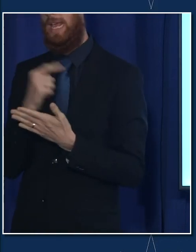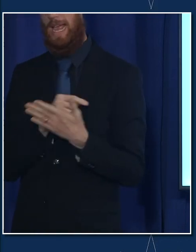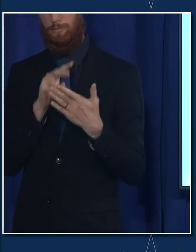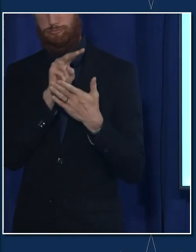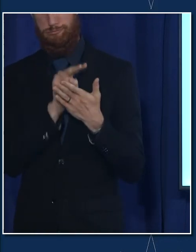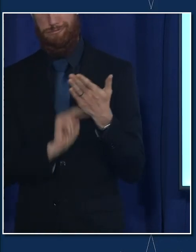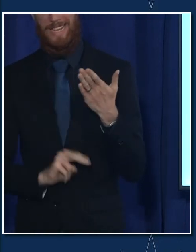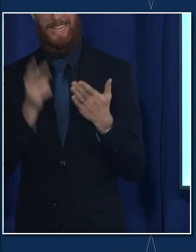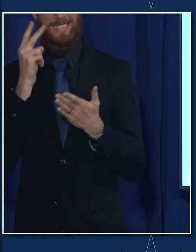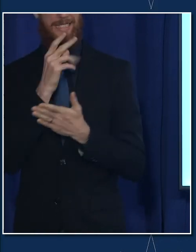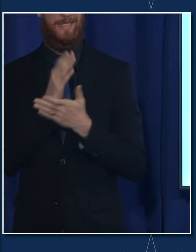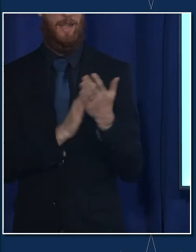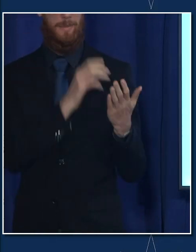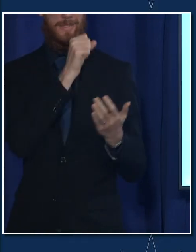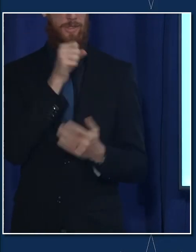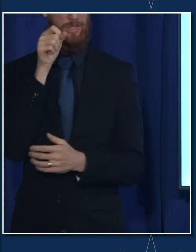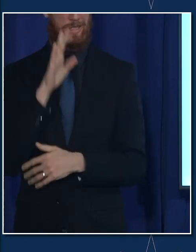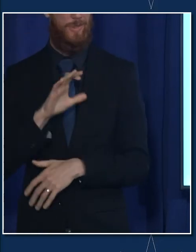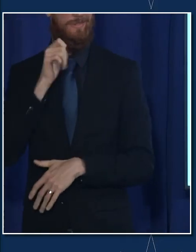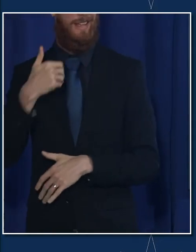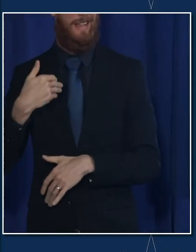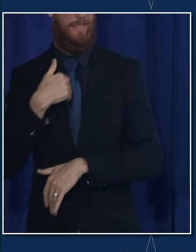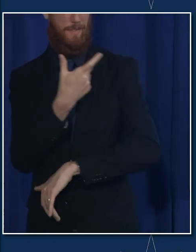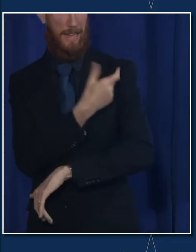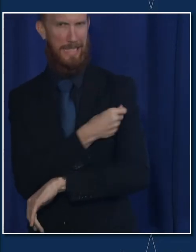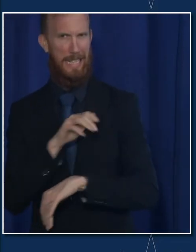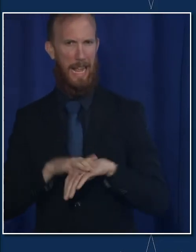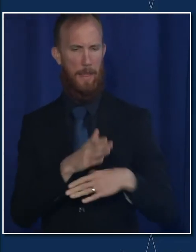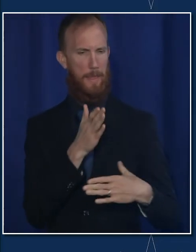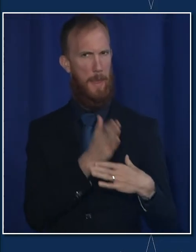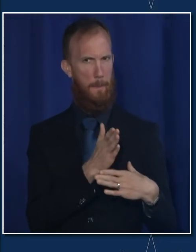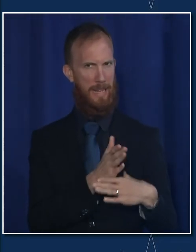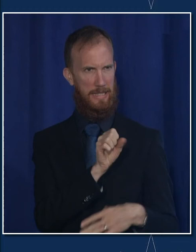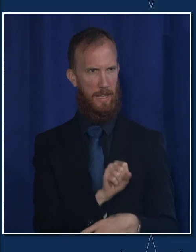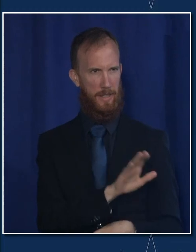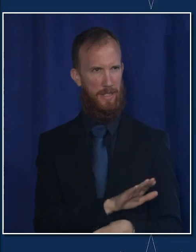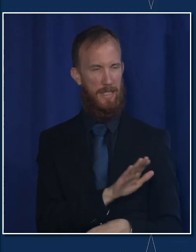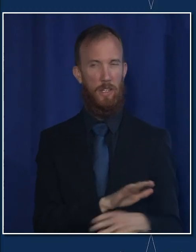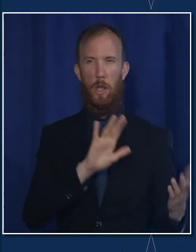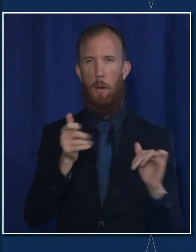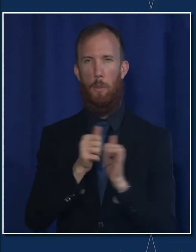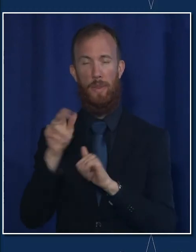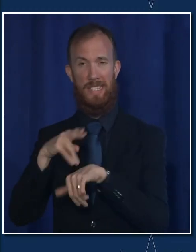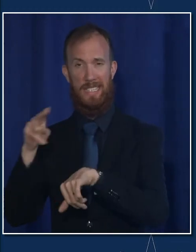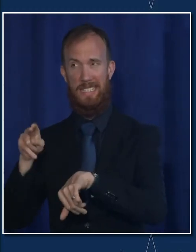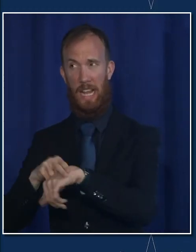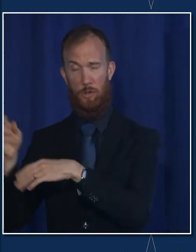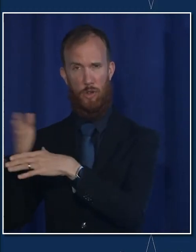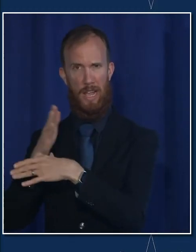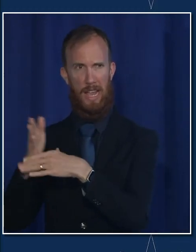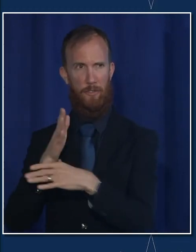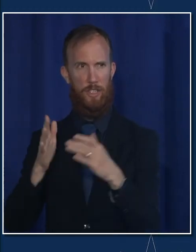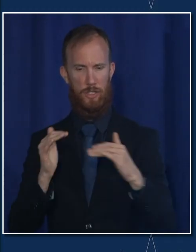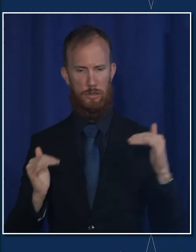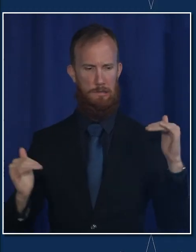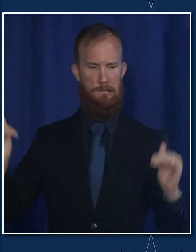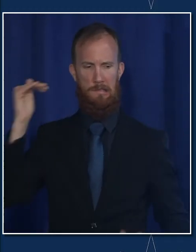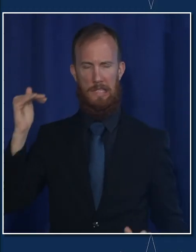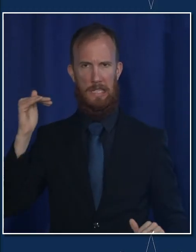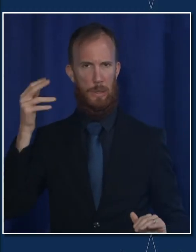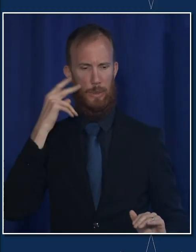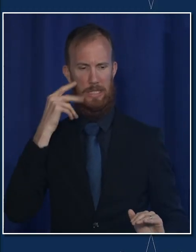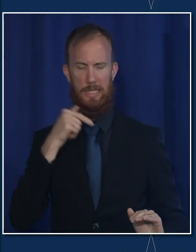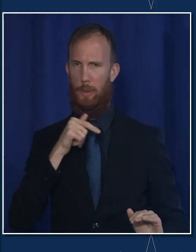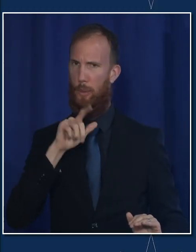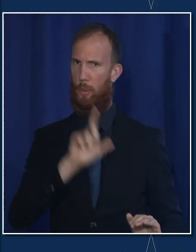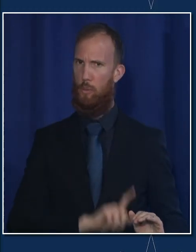number of seniors who are unvaccinated on the Mid-South side. Compared to the city, state, and national averages, they're a lot higher, or a lot lower on the Mid-South side than